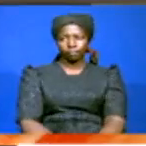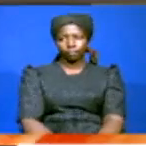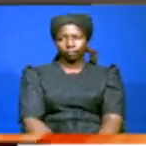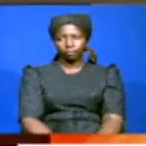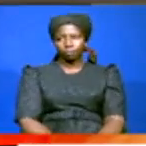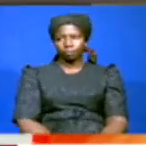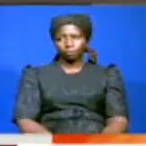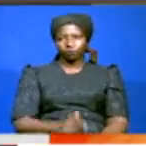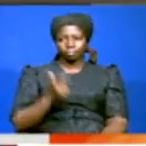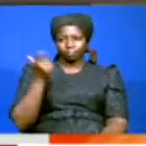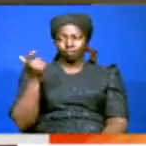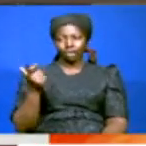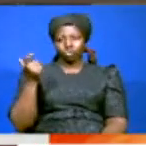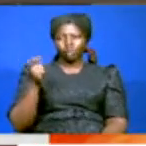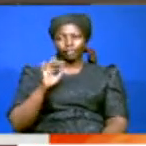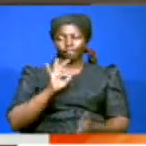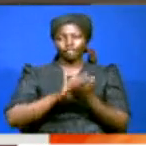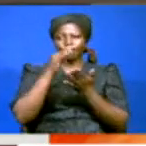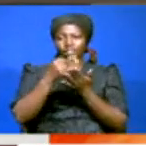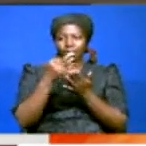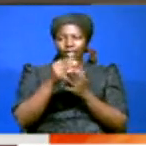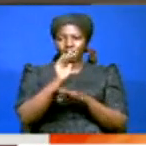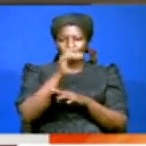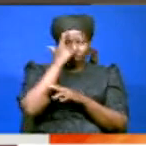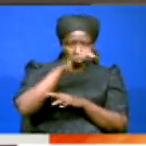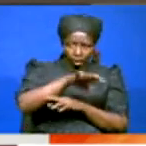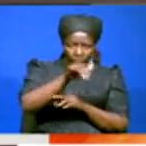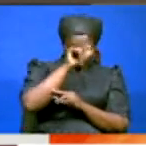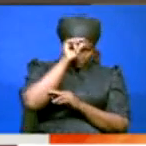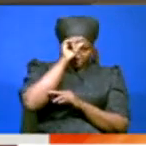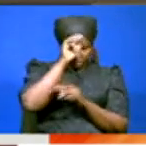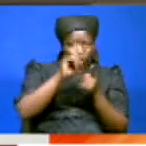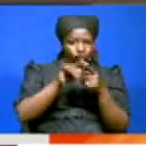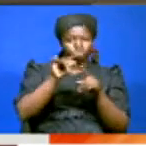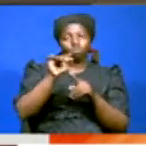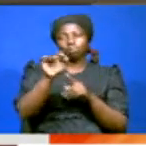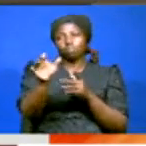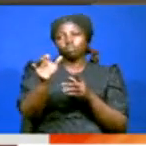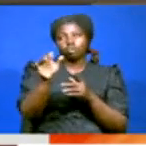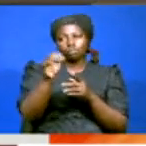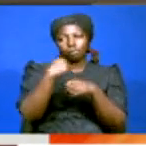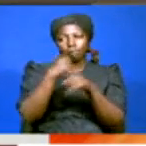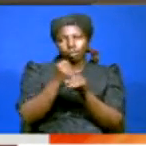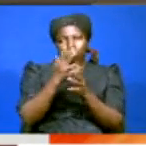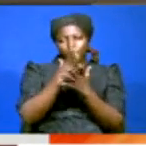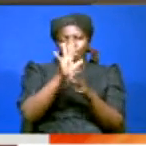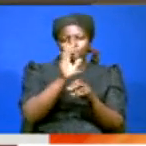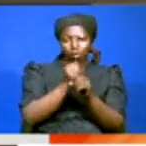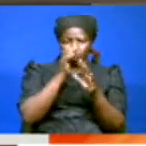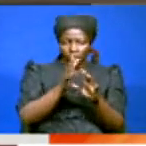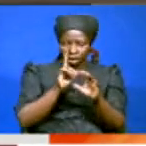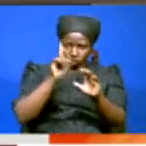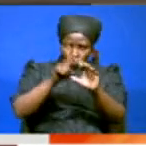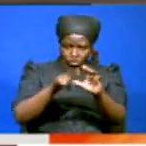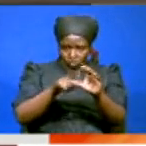Pension funds are calling on county governments to enroll their workforce with pensions. Hosea Kiili, the